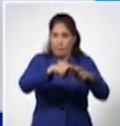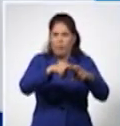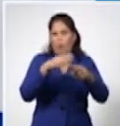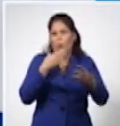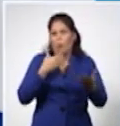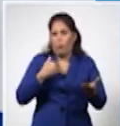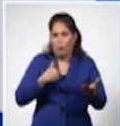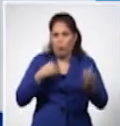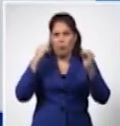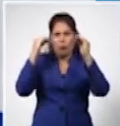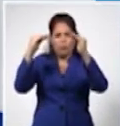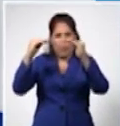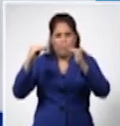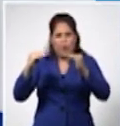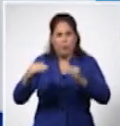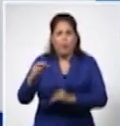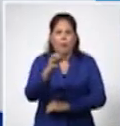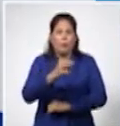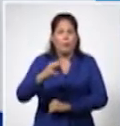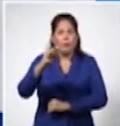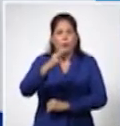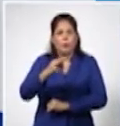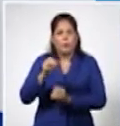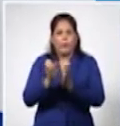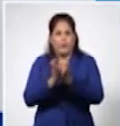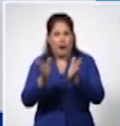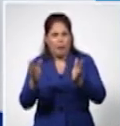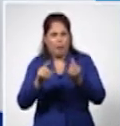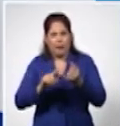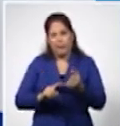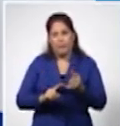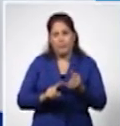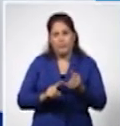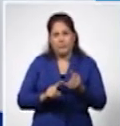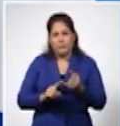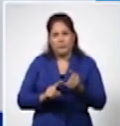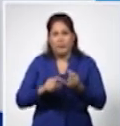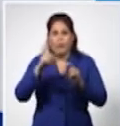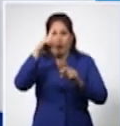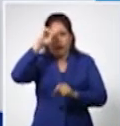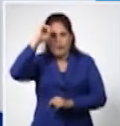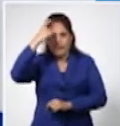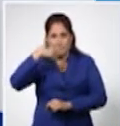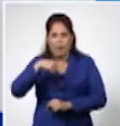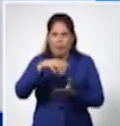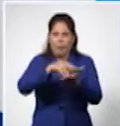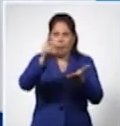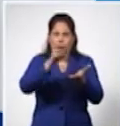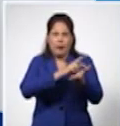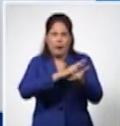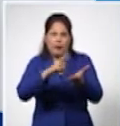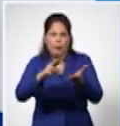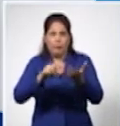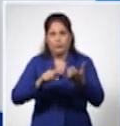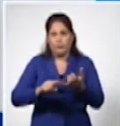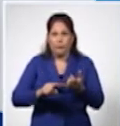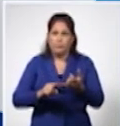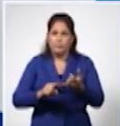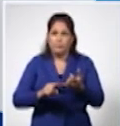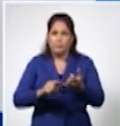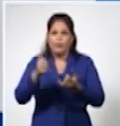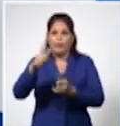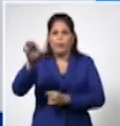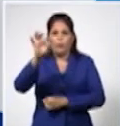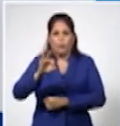of Habana del Este, Marianao, Boyeros, Plaza, 10 de